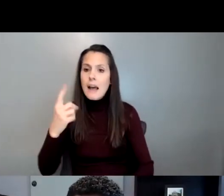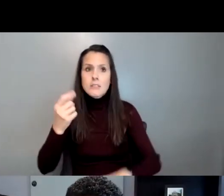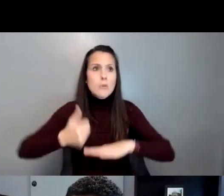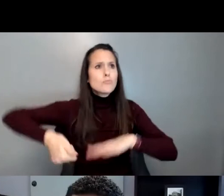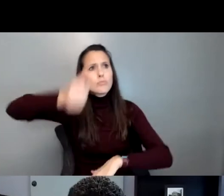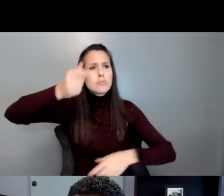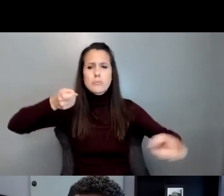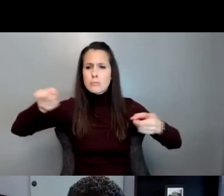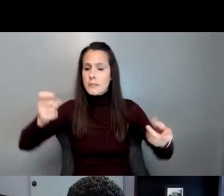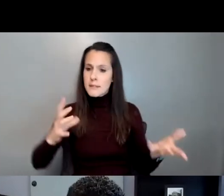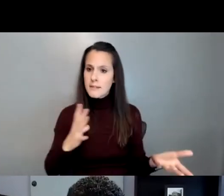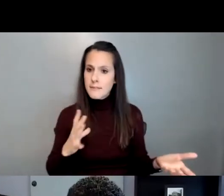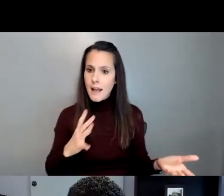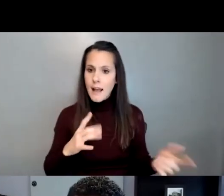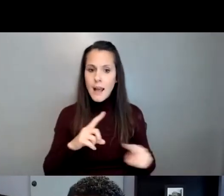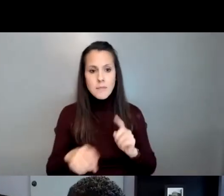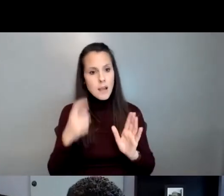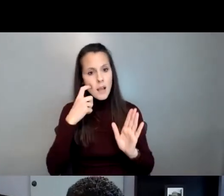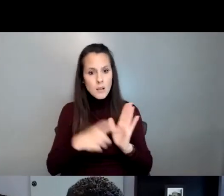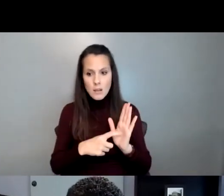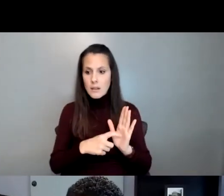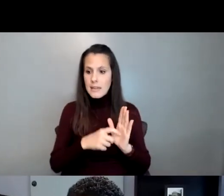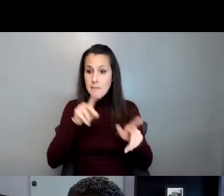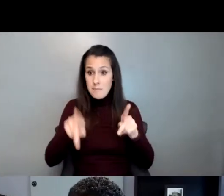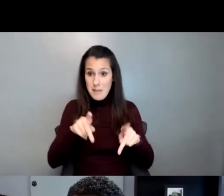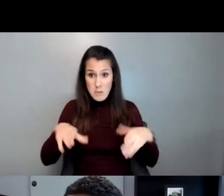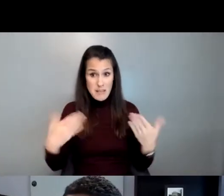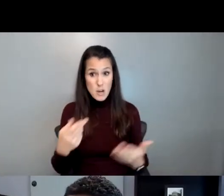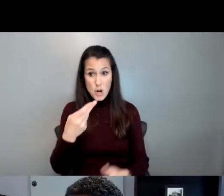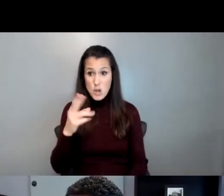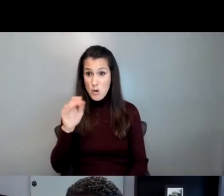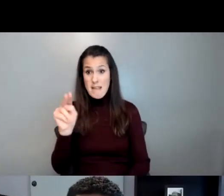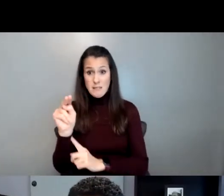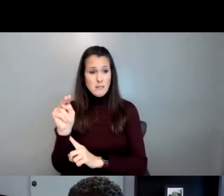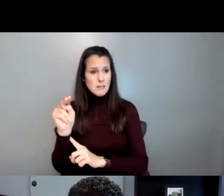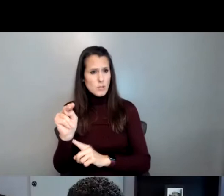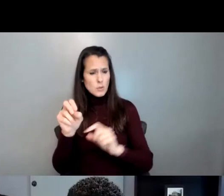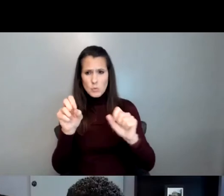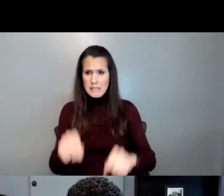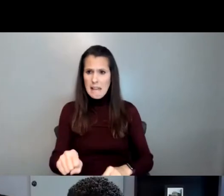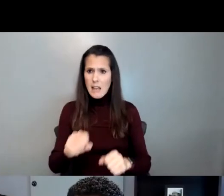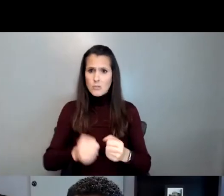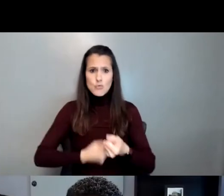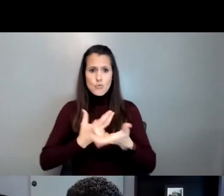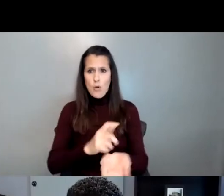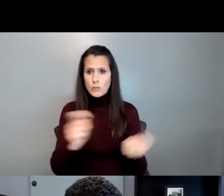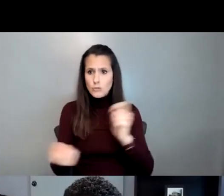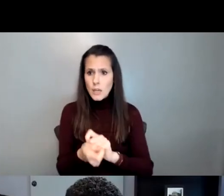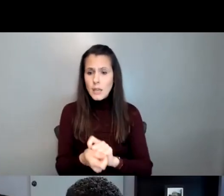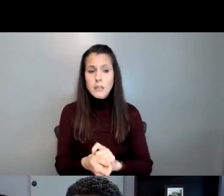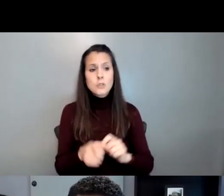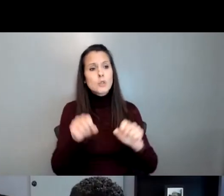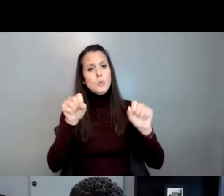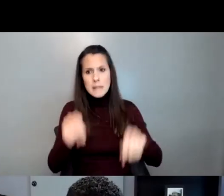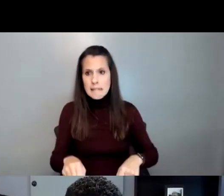recognize that as human beings, we have agency and we can then impact change. We can make sure that the things that we do are inclusive